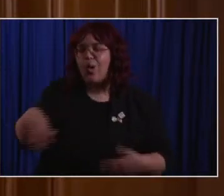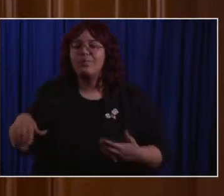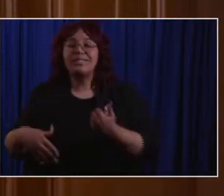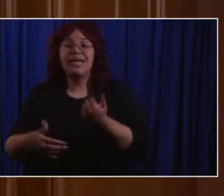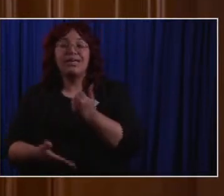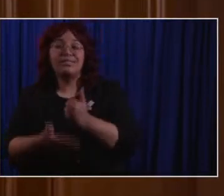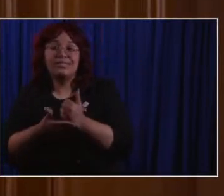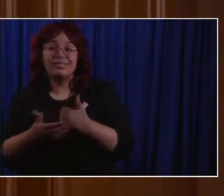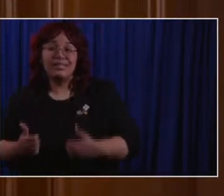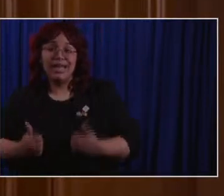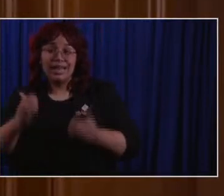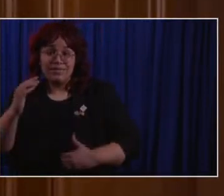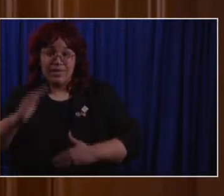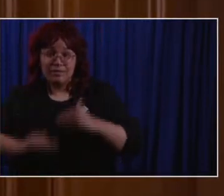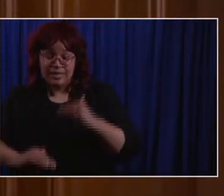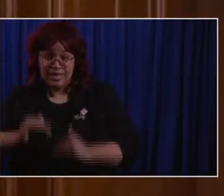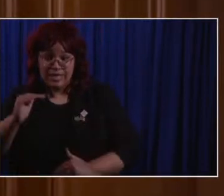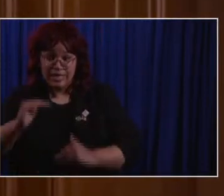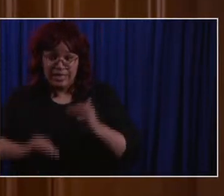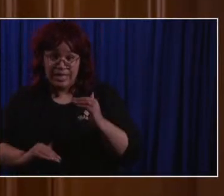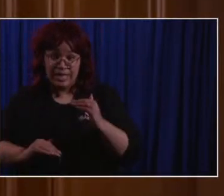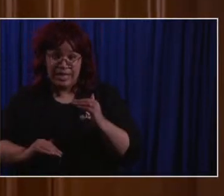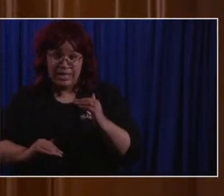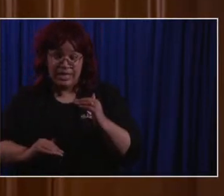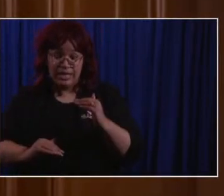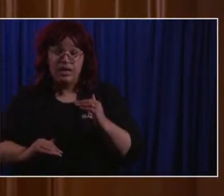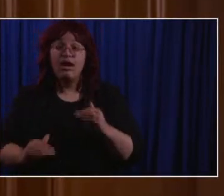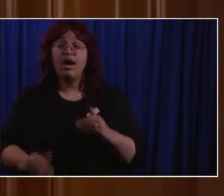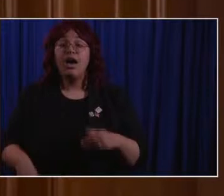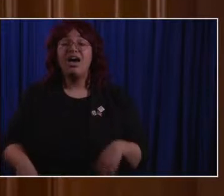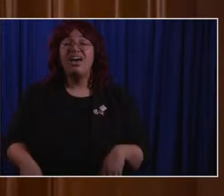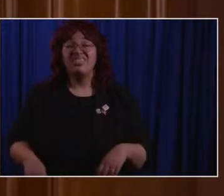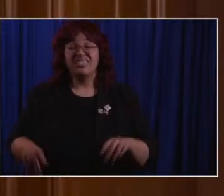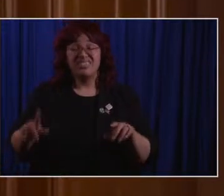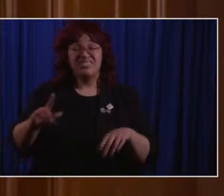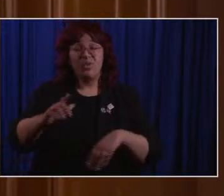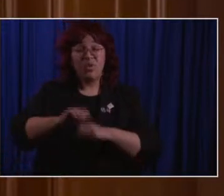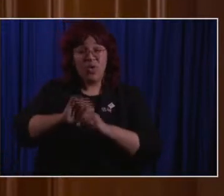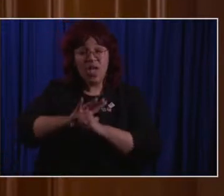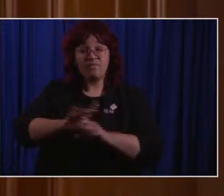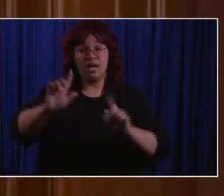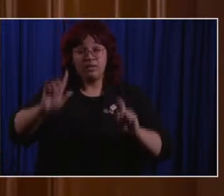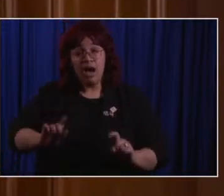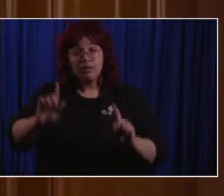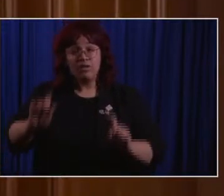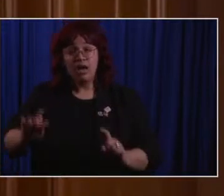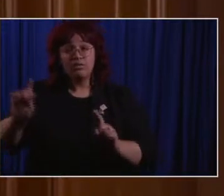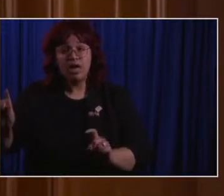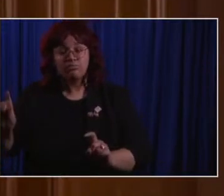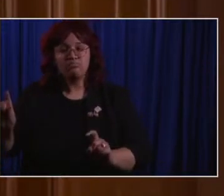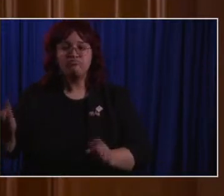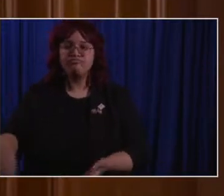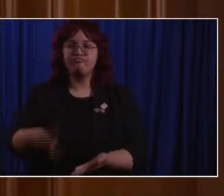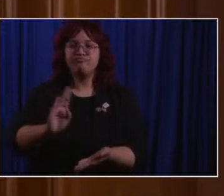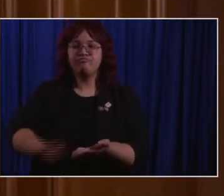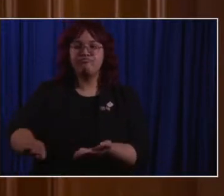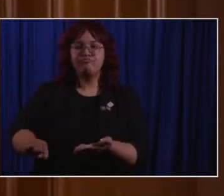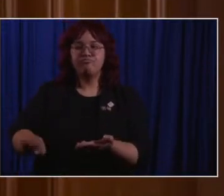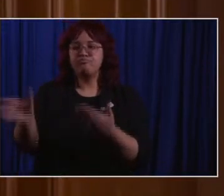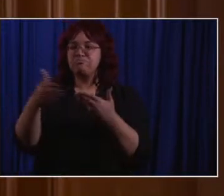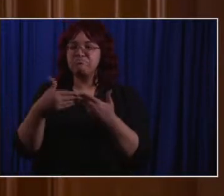from the requirement that they be tested. So normal routine